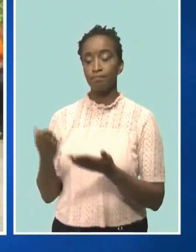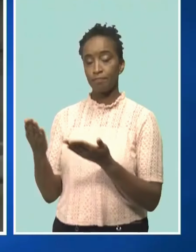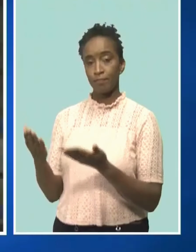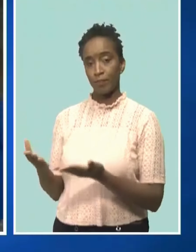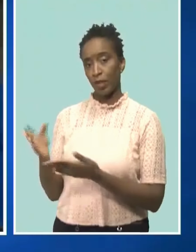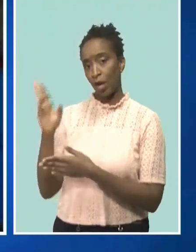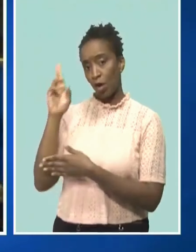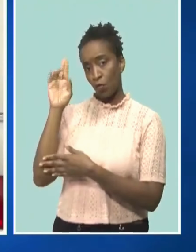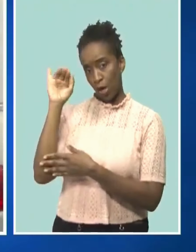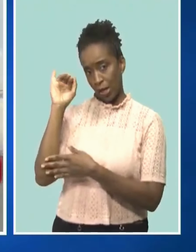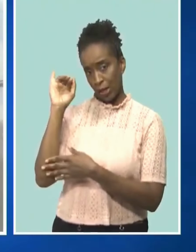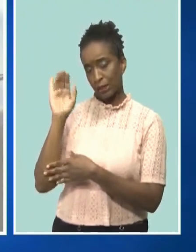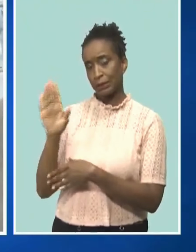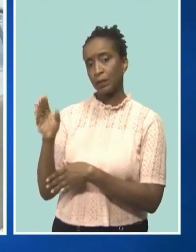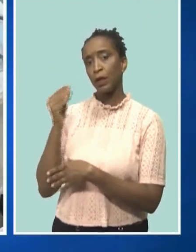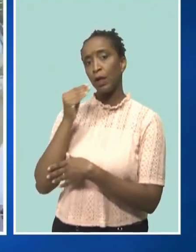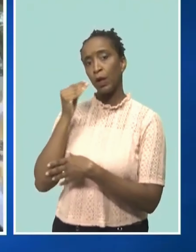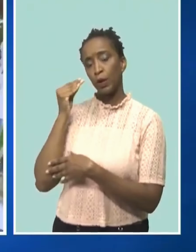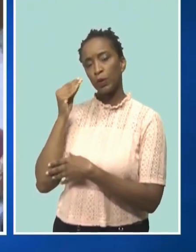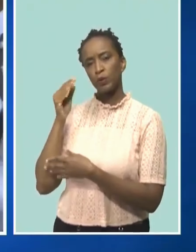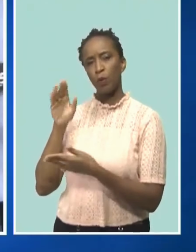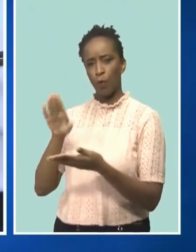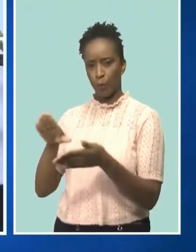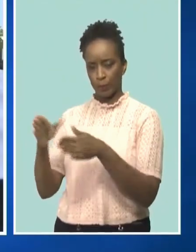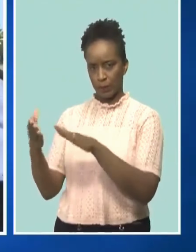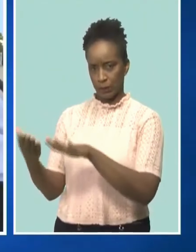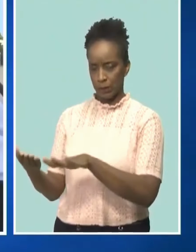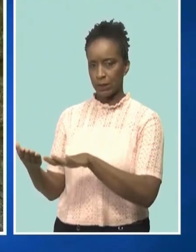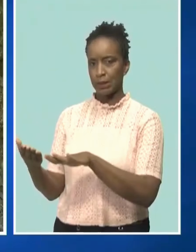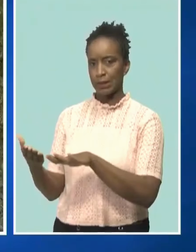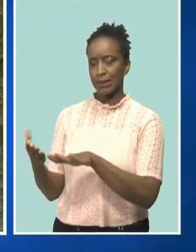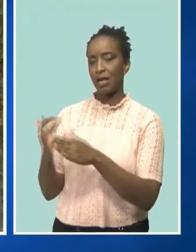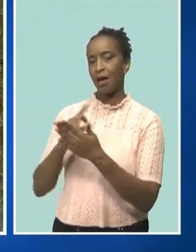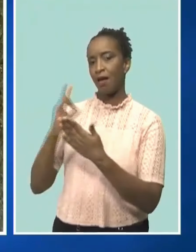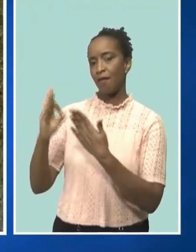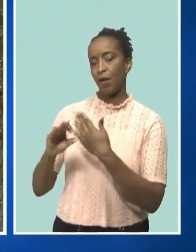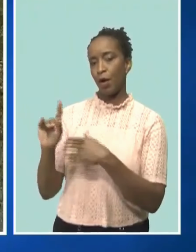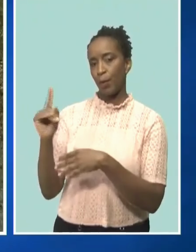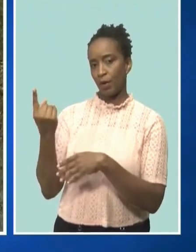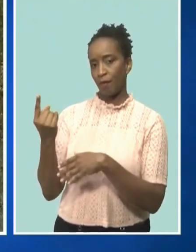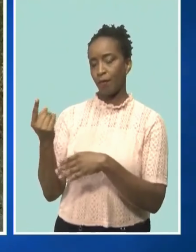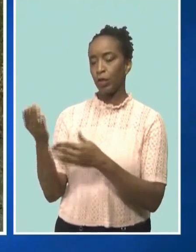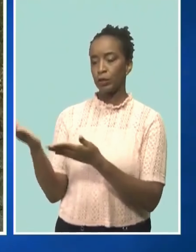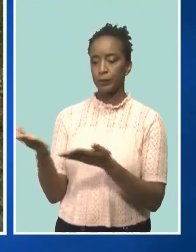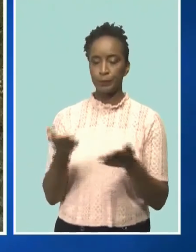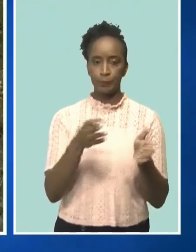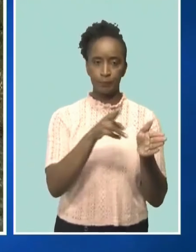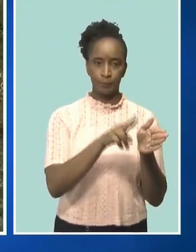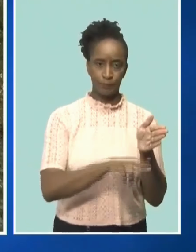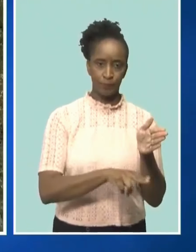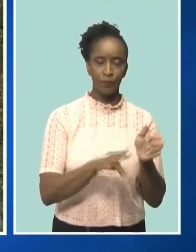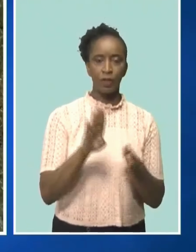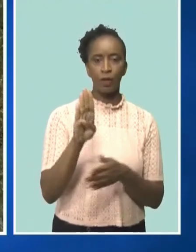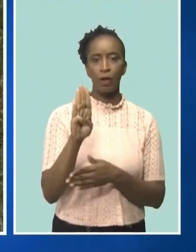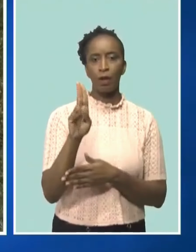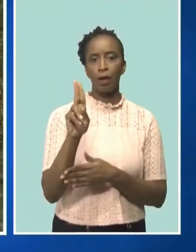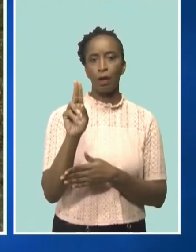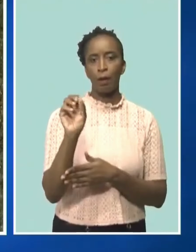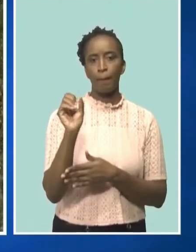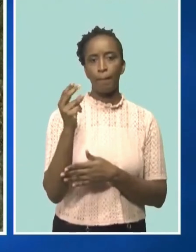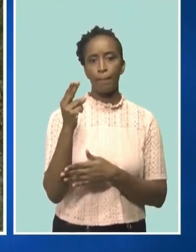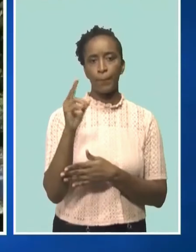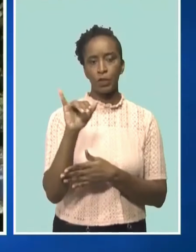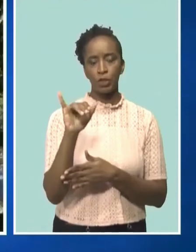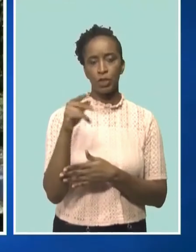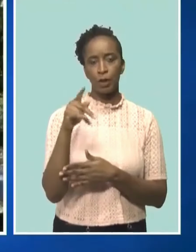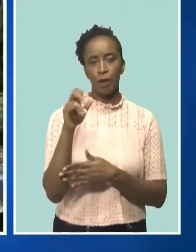at his Casuarina St. Philip home on February 1st, was laid to rest at the Bushy Park Cemetery, where a gun salute signaled